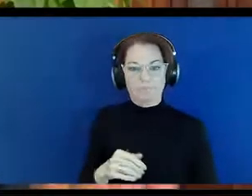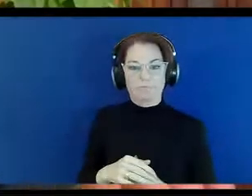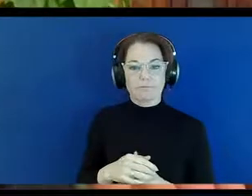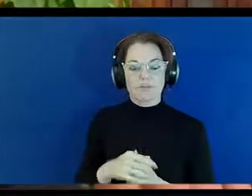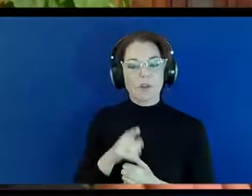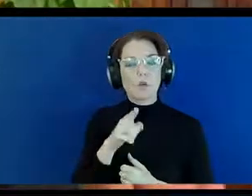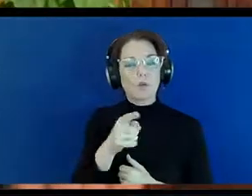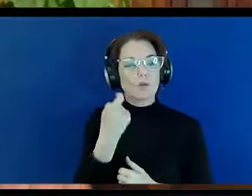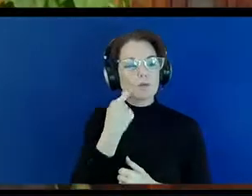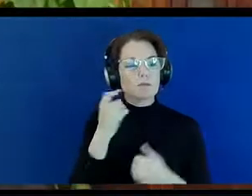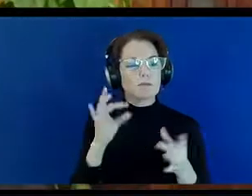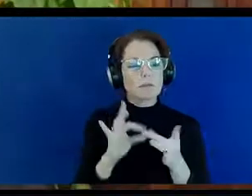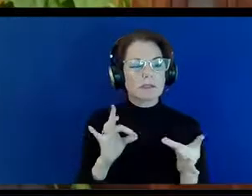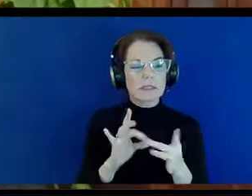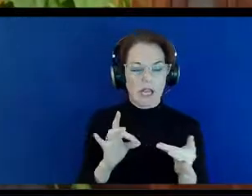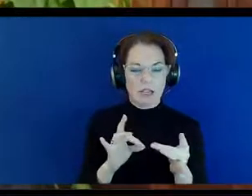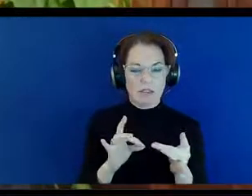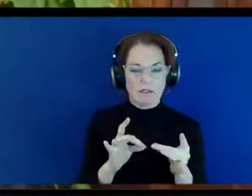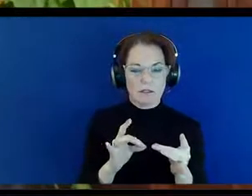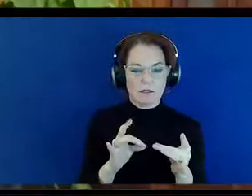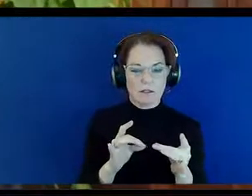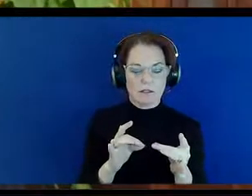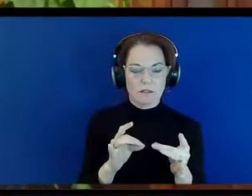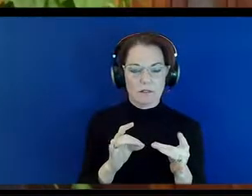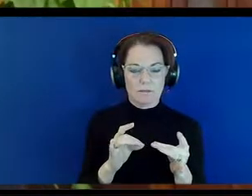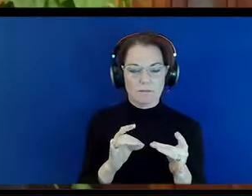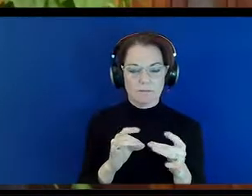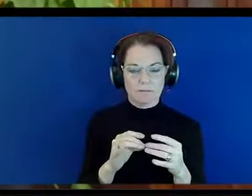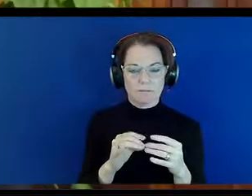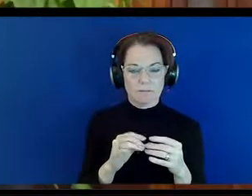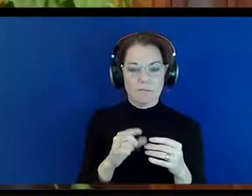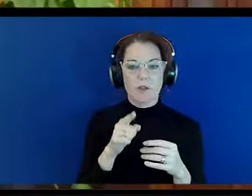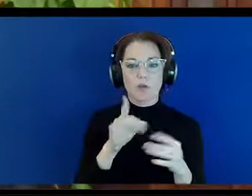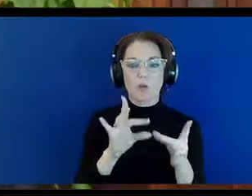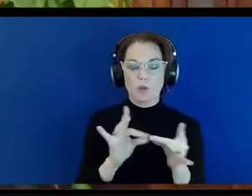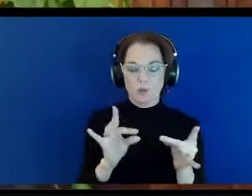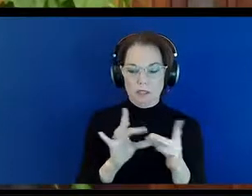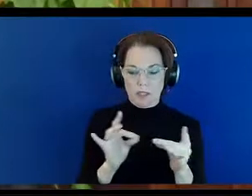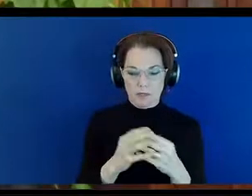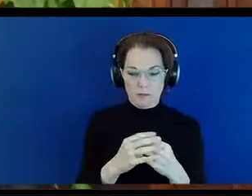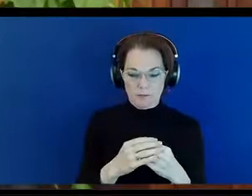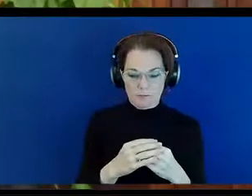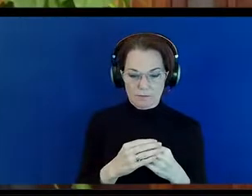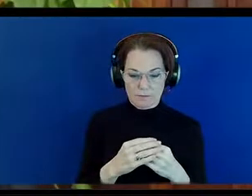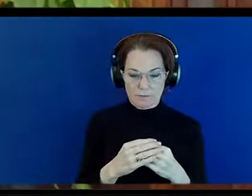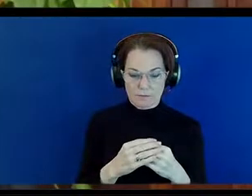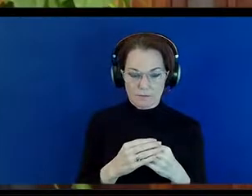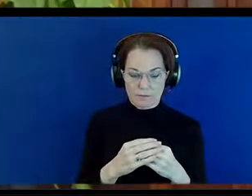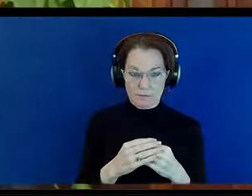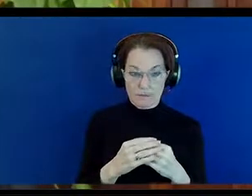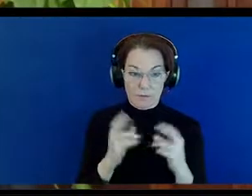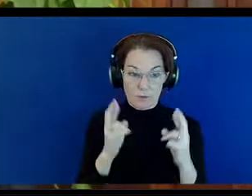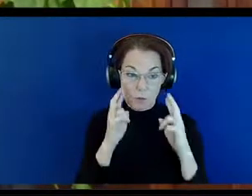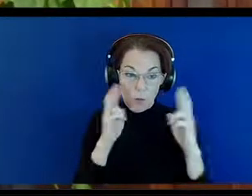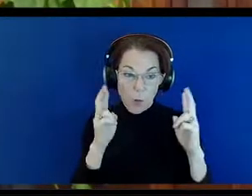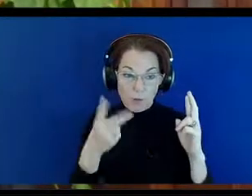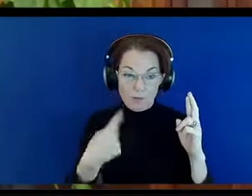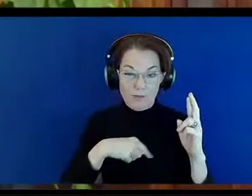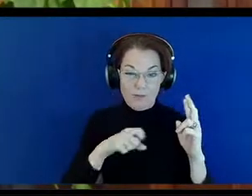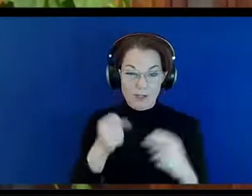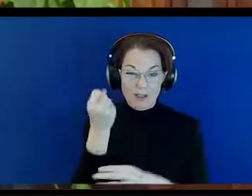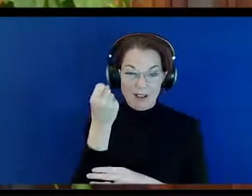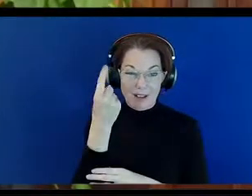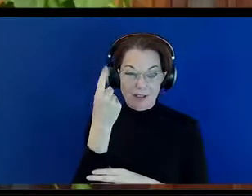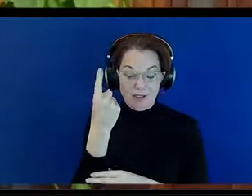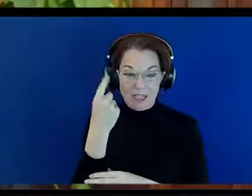in your statement, you said that you hope that we could understand that